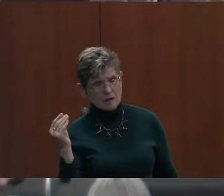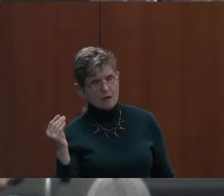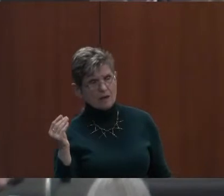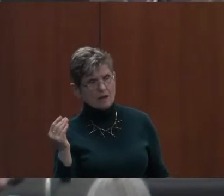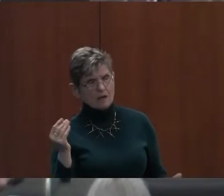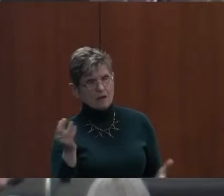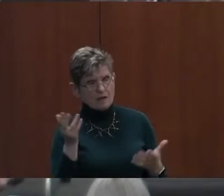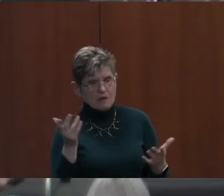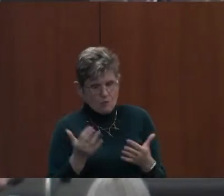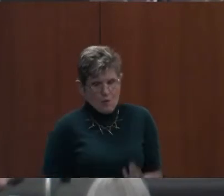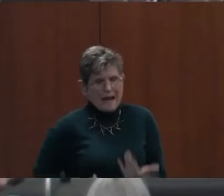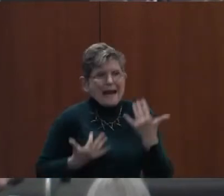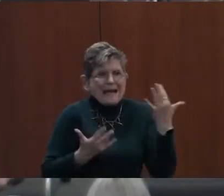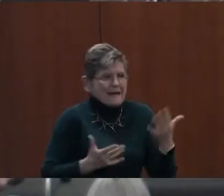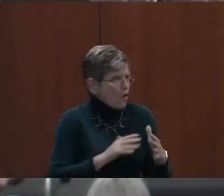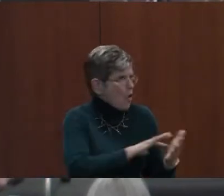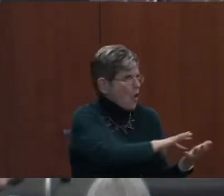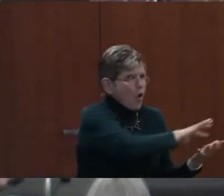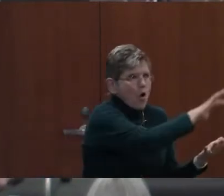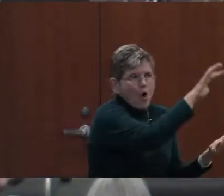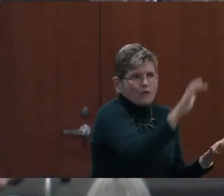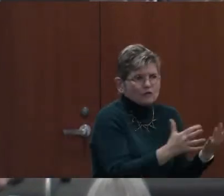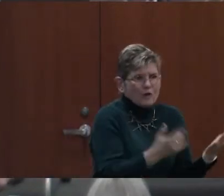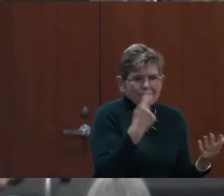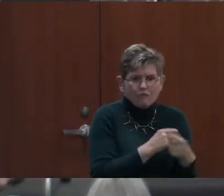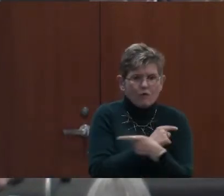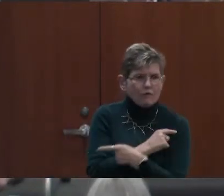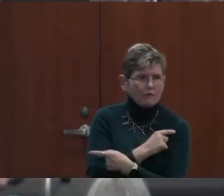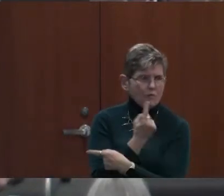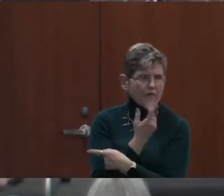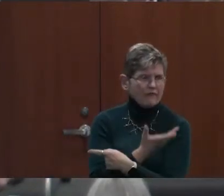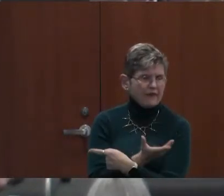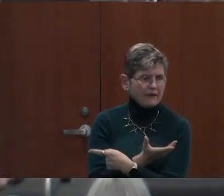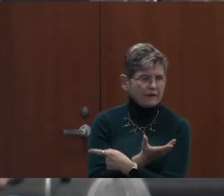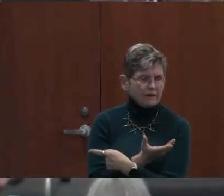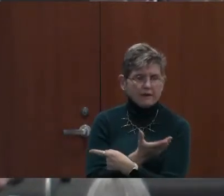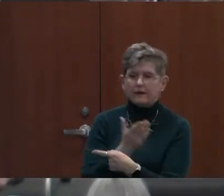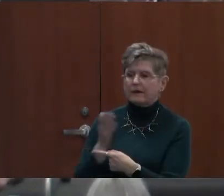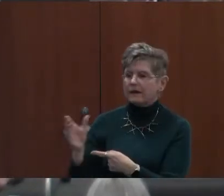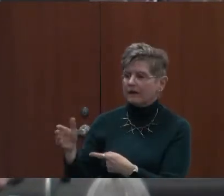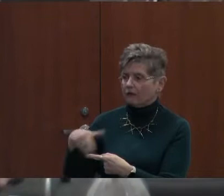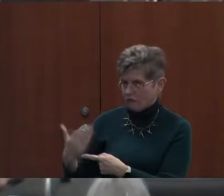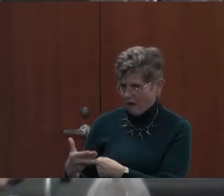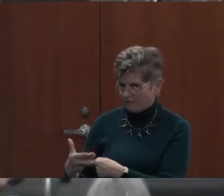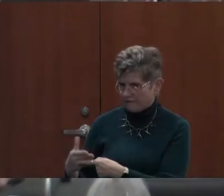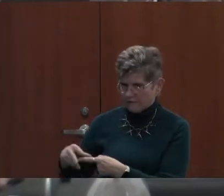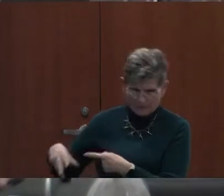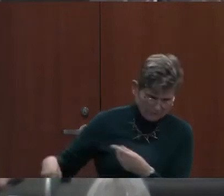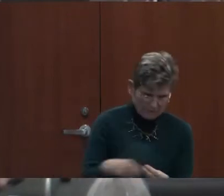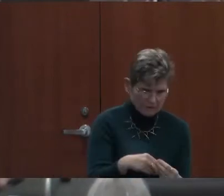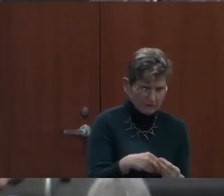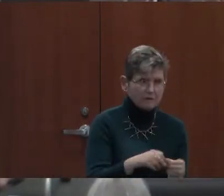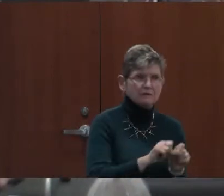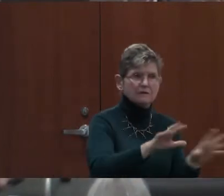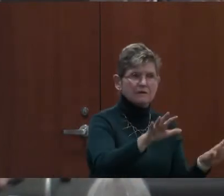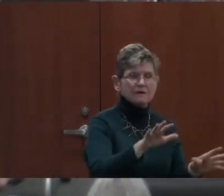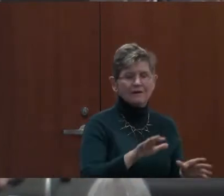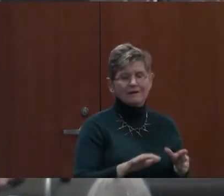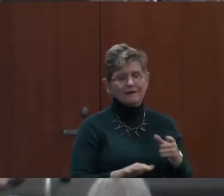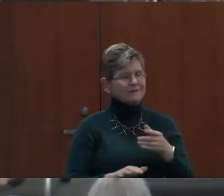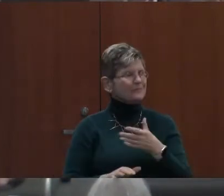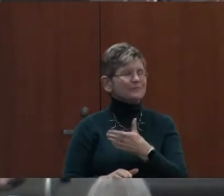of products sitting, waiting on one component that they can go back and add that component to ship out. And that component might have